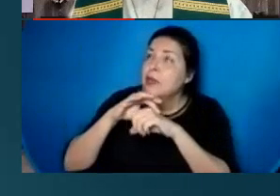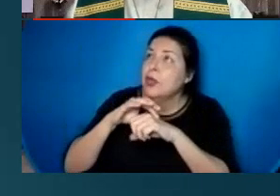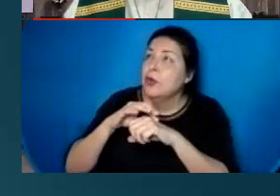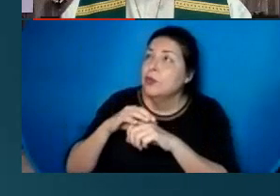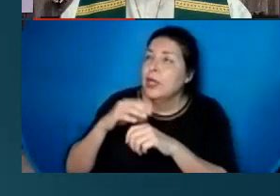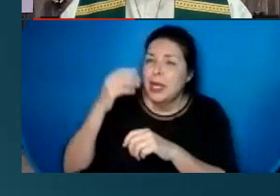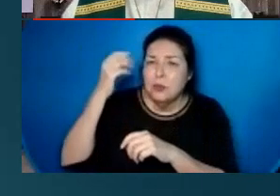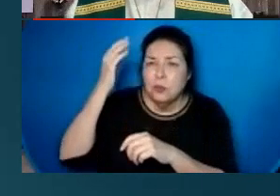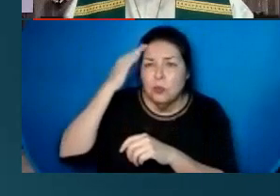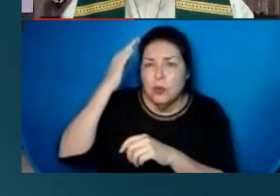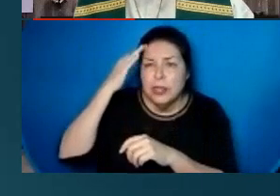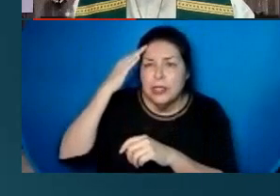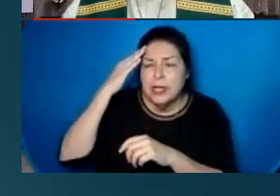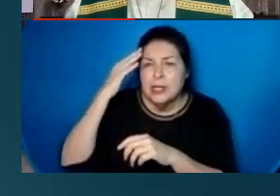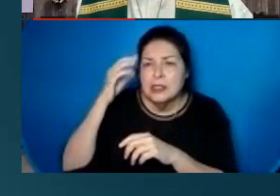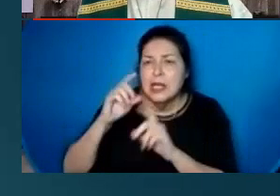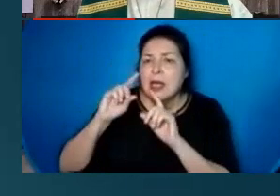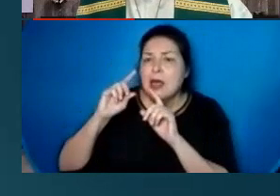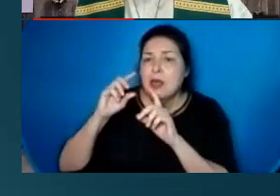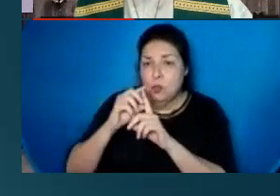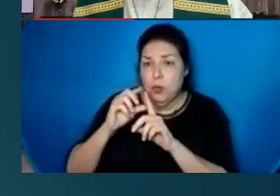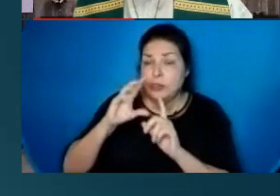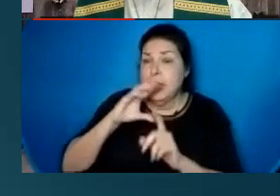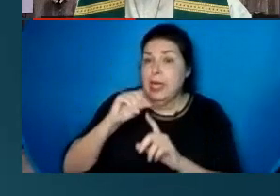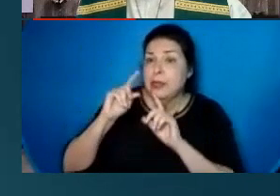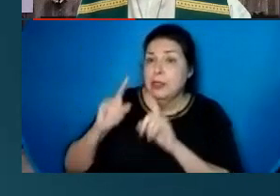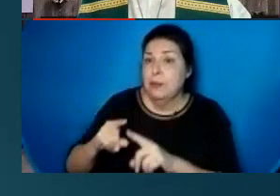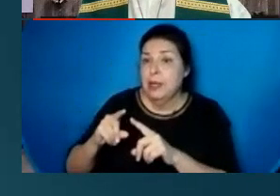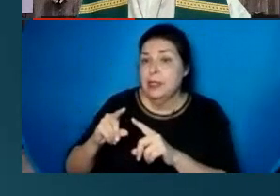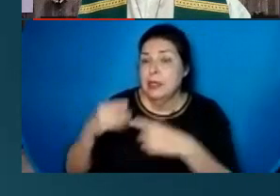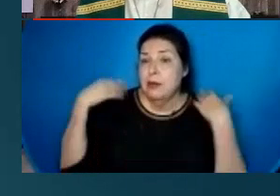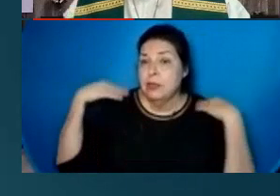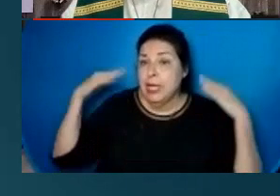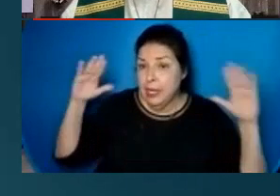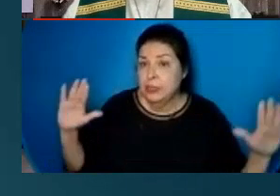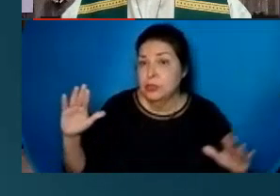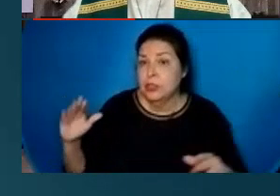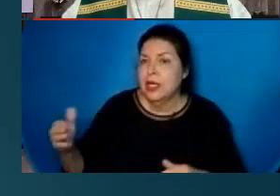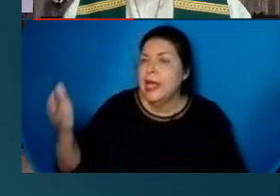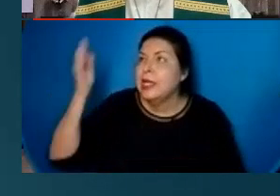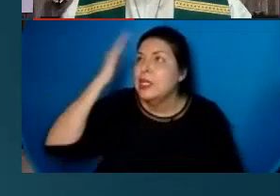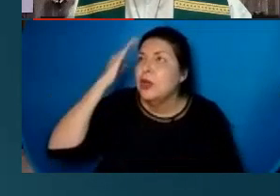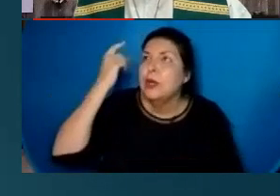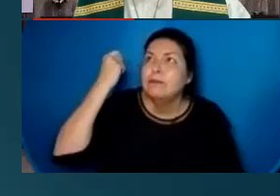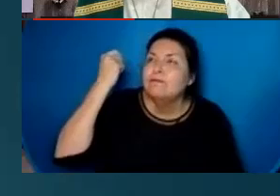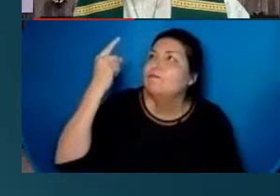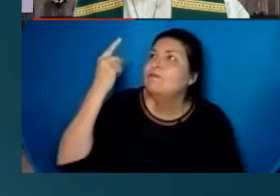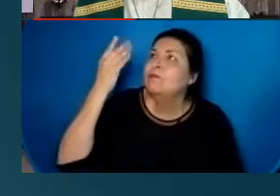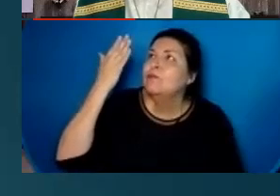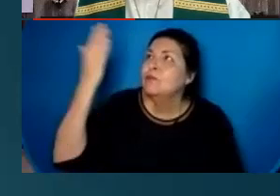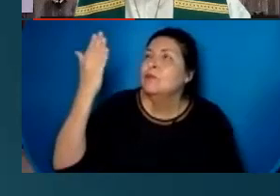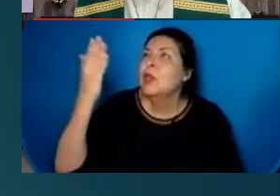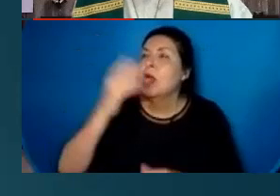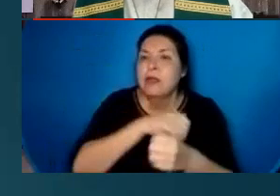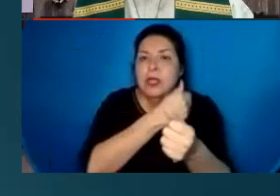the commands that command the heavenly host of angels. It recognized the word and the authority that